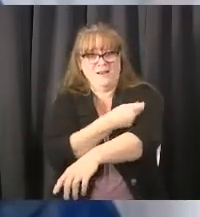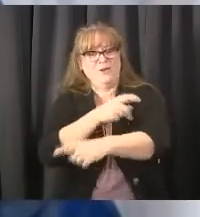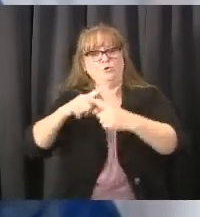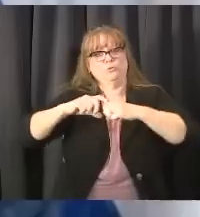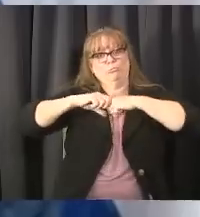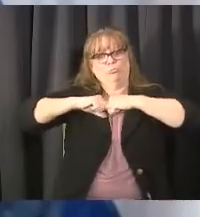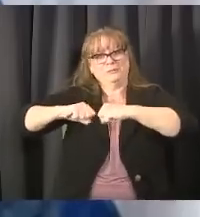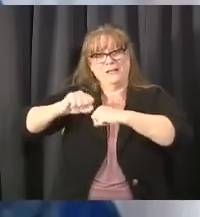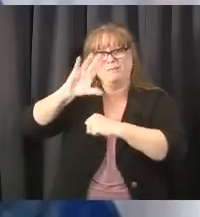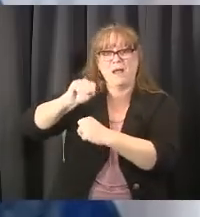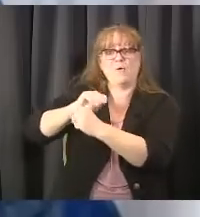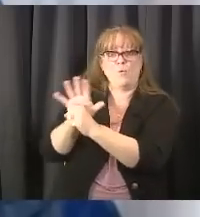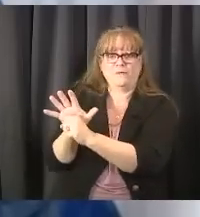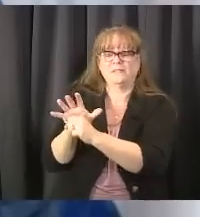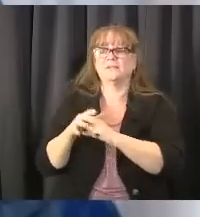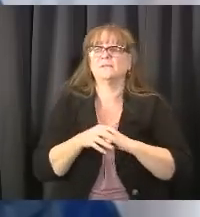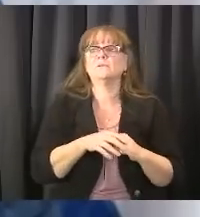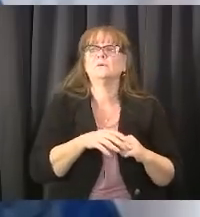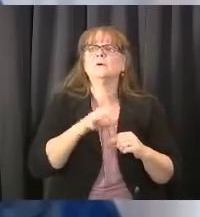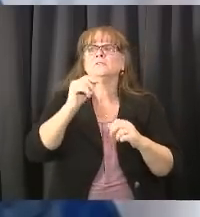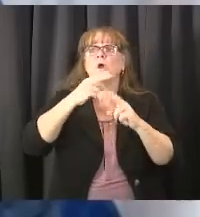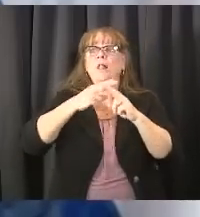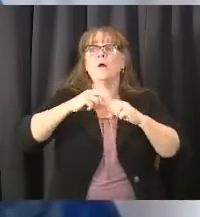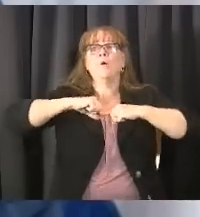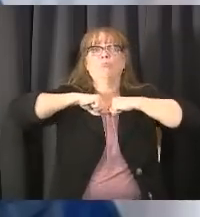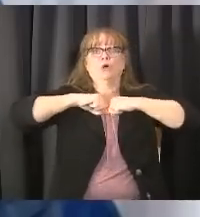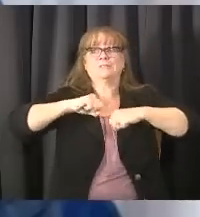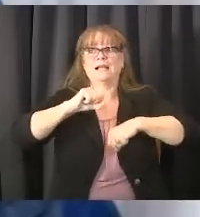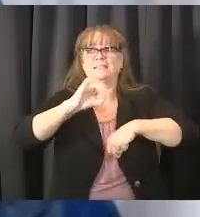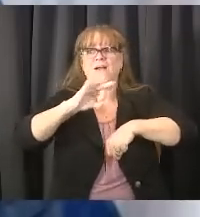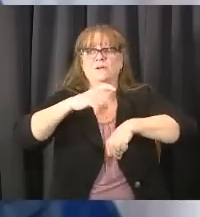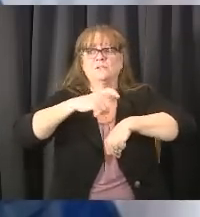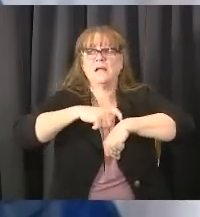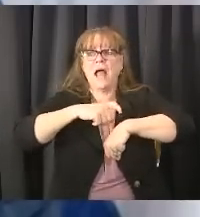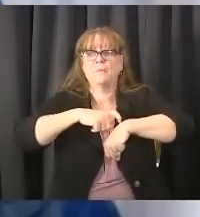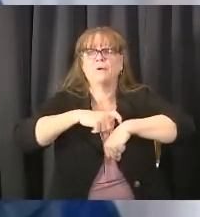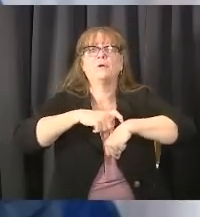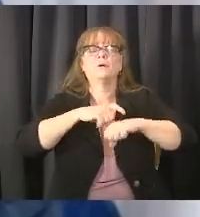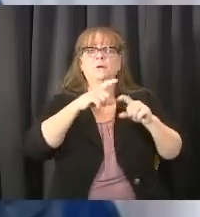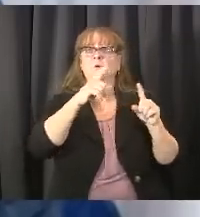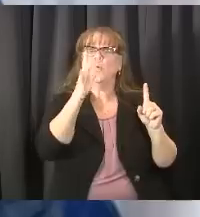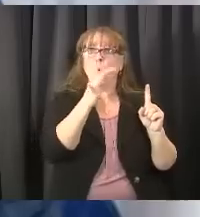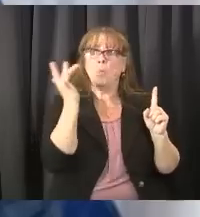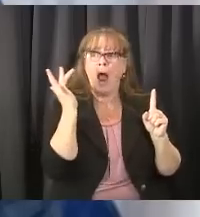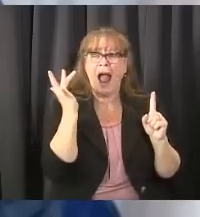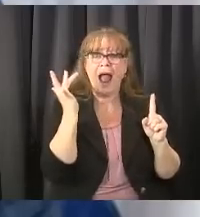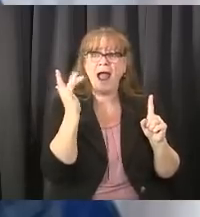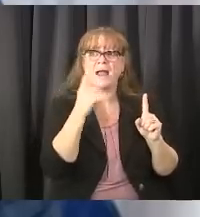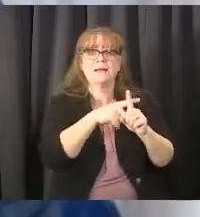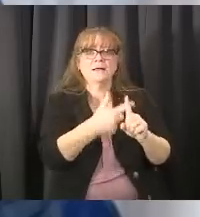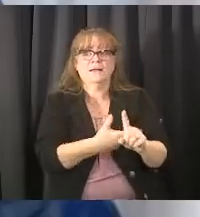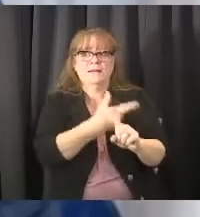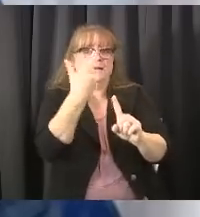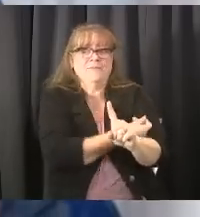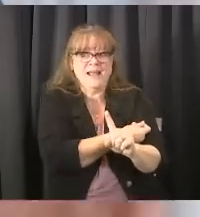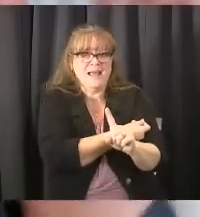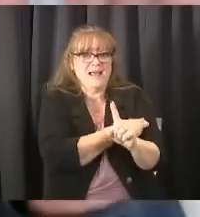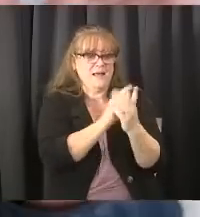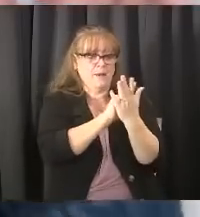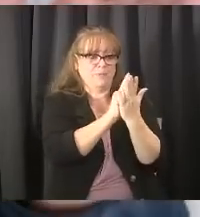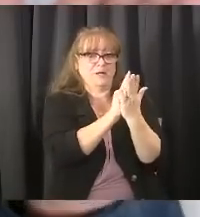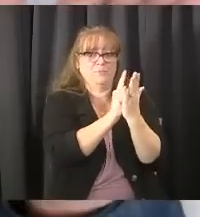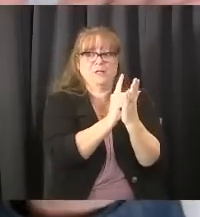Then 3 to 4 weeks later, a second vaccination, and then another week or 2, and then that level of 95% is